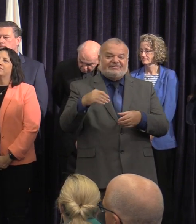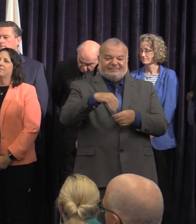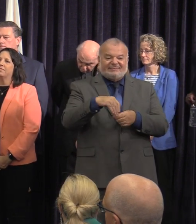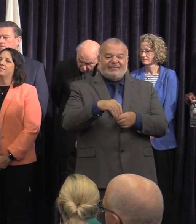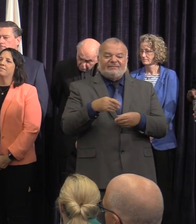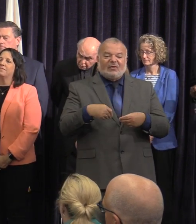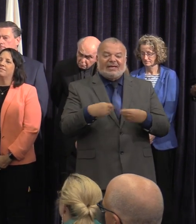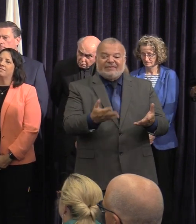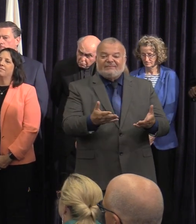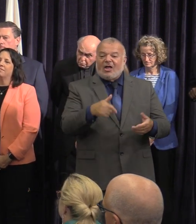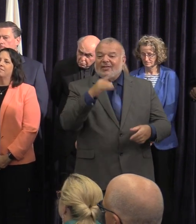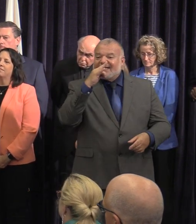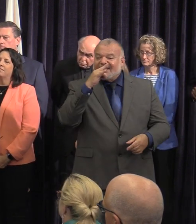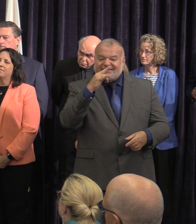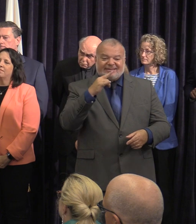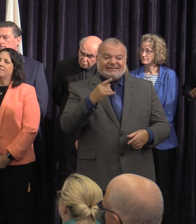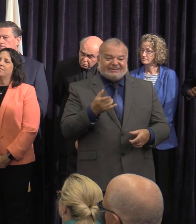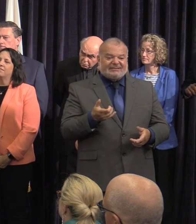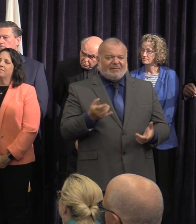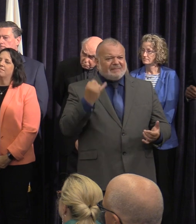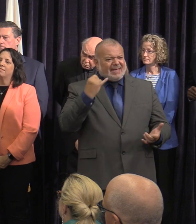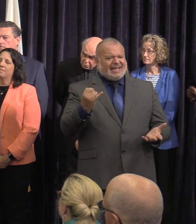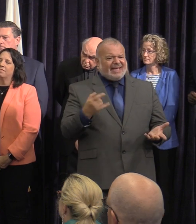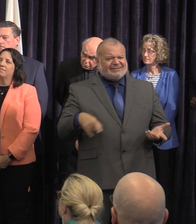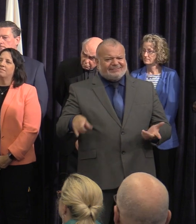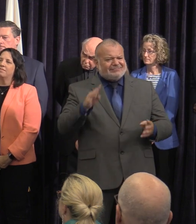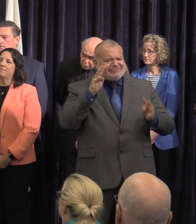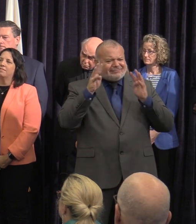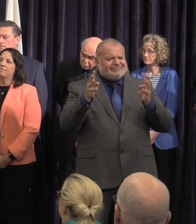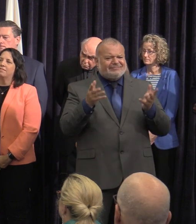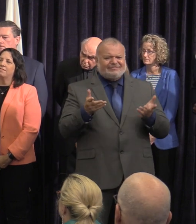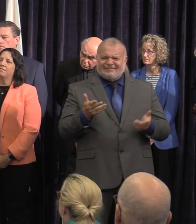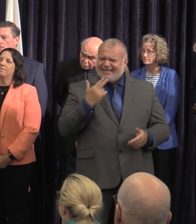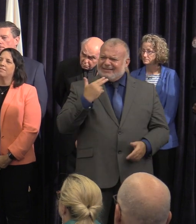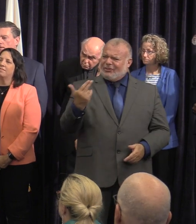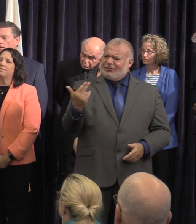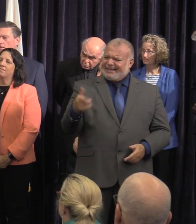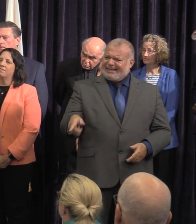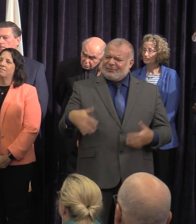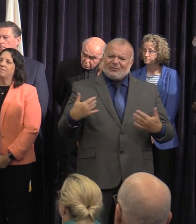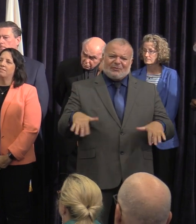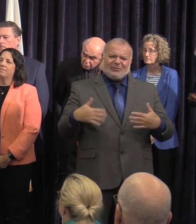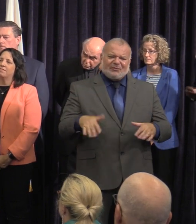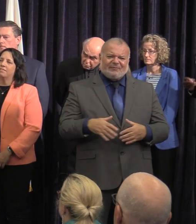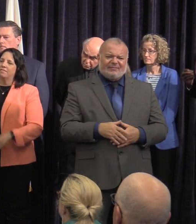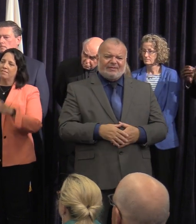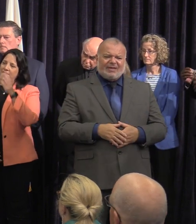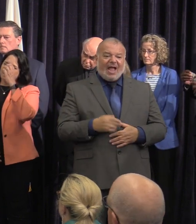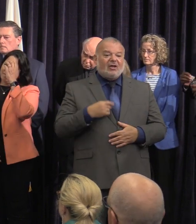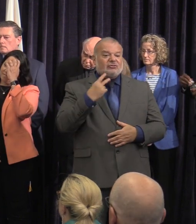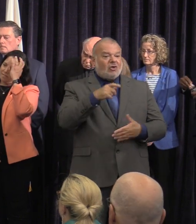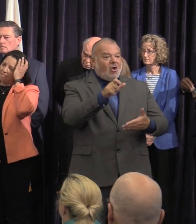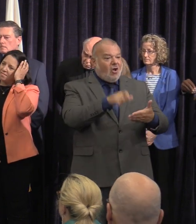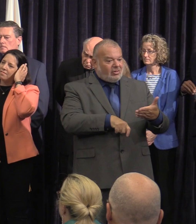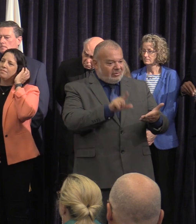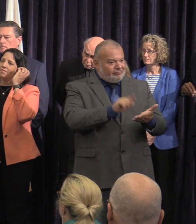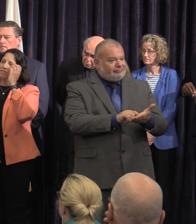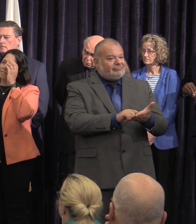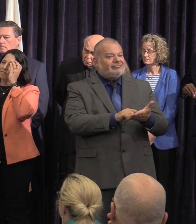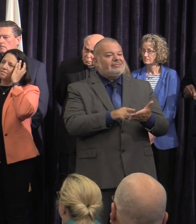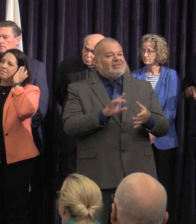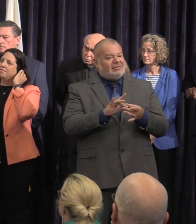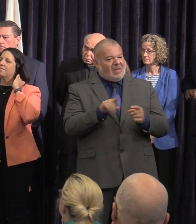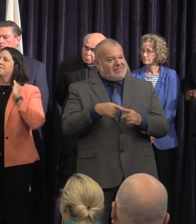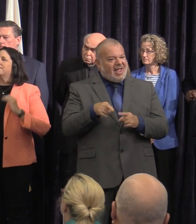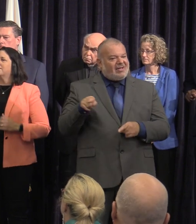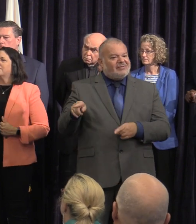someone that only saw an article at the newspaper and felt that he have something to